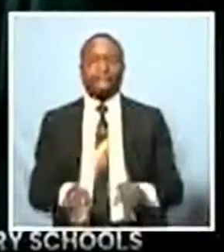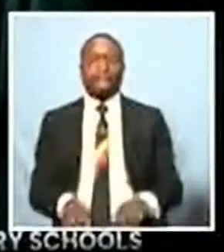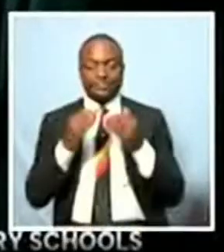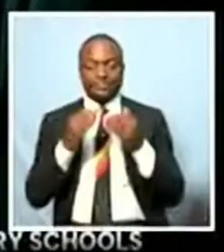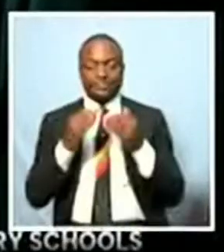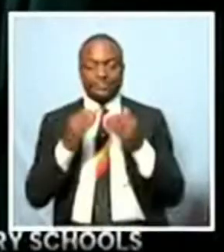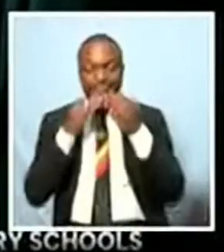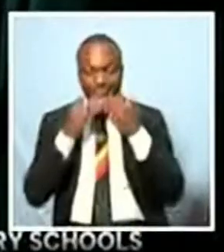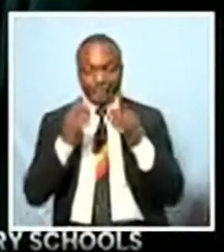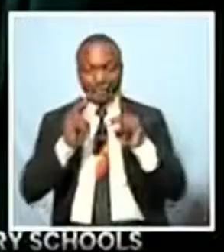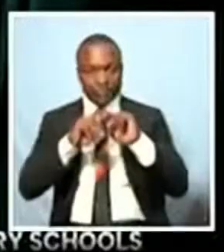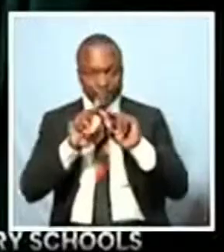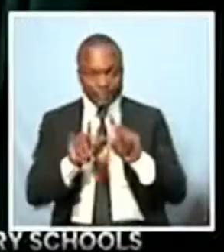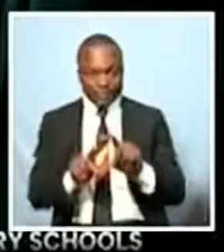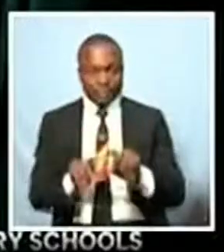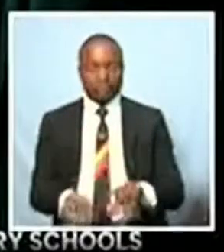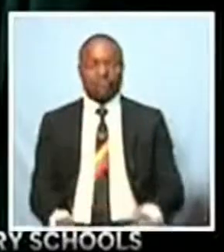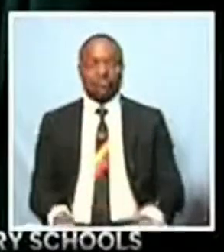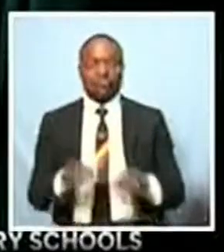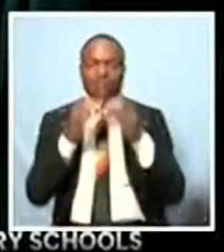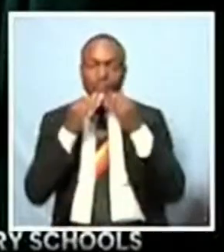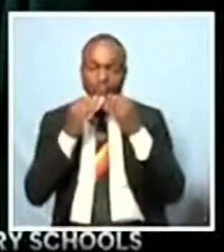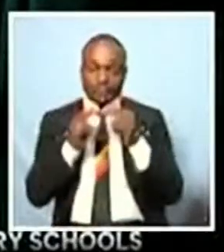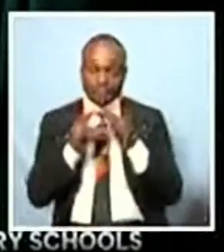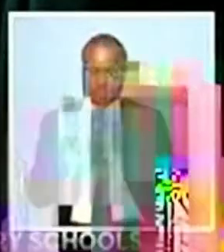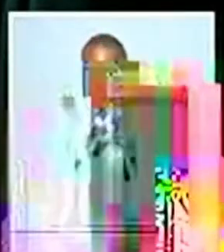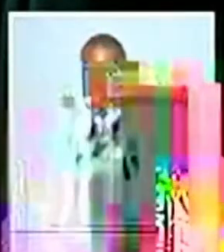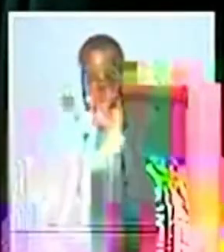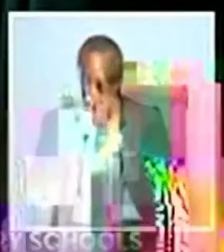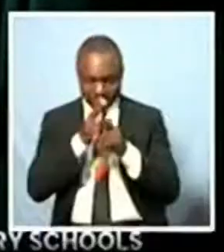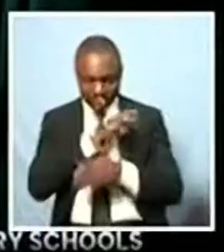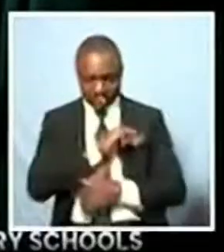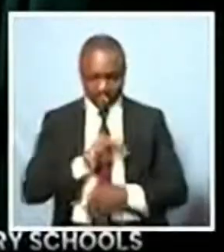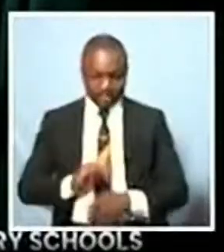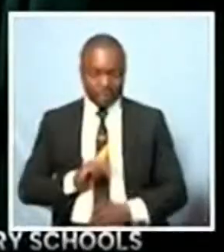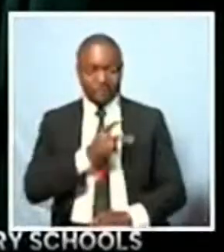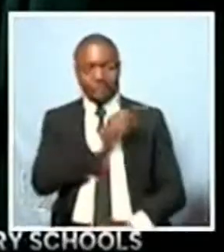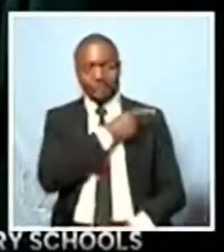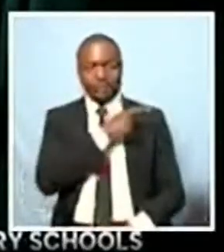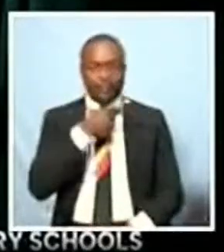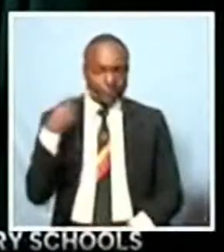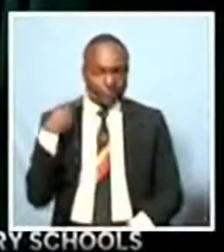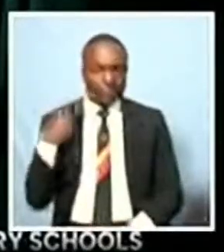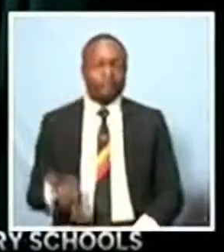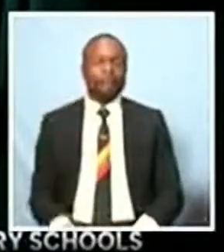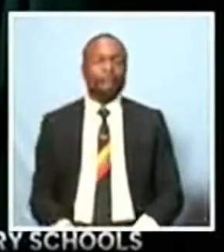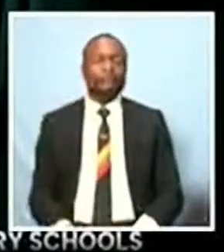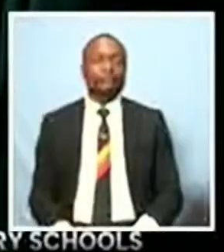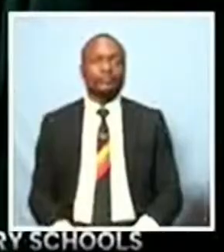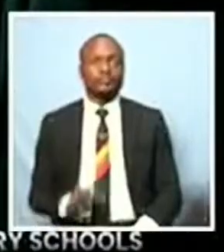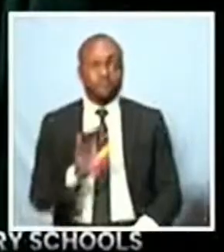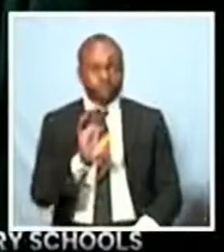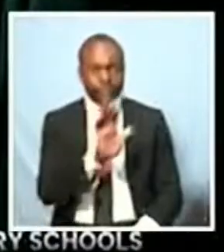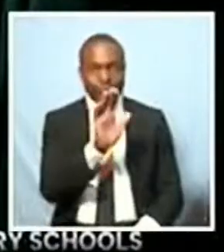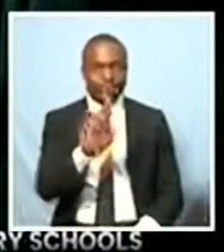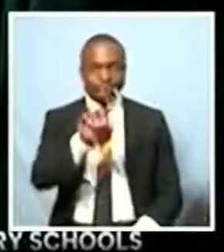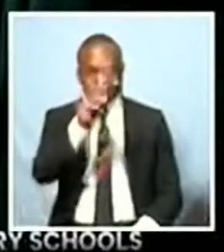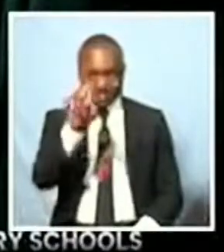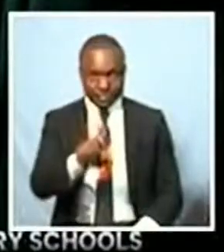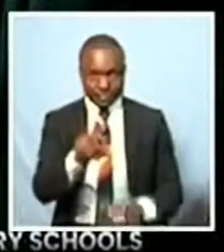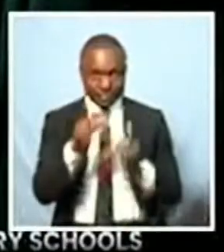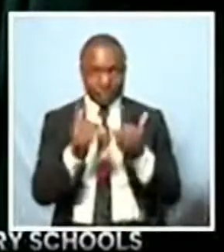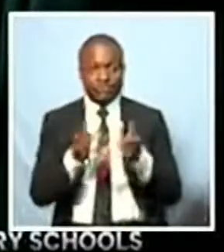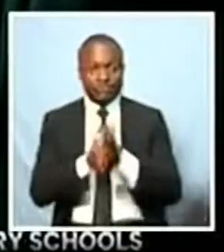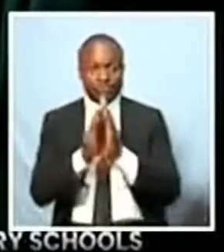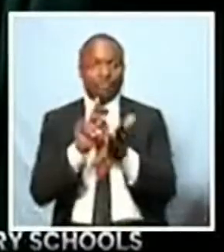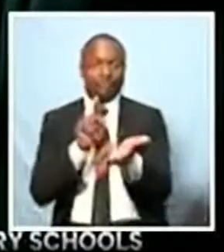Thank you so much, Chair, and thank you so much, honorable members of Parliament, for those questions. I'll now ask